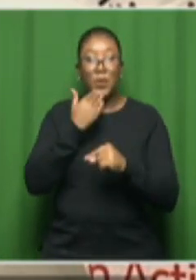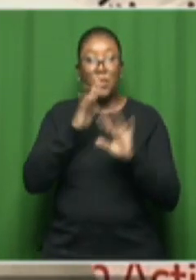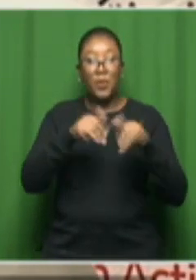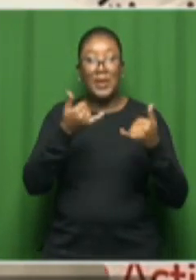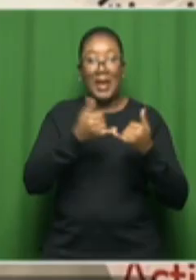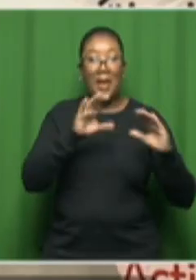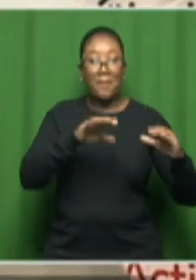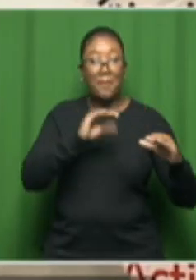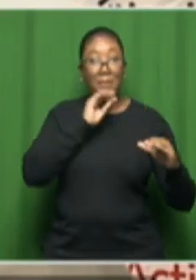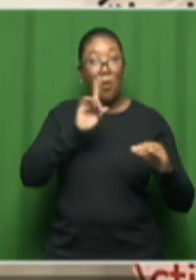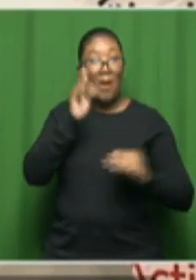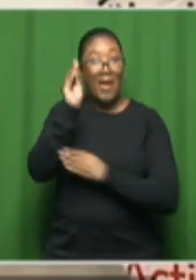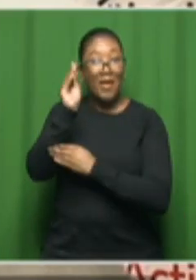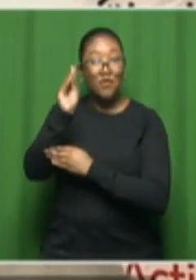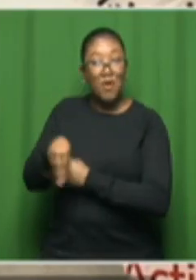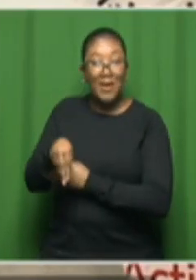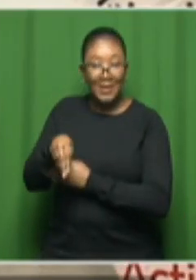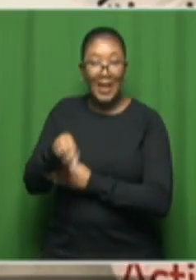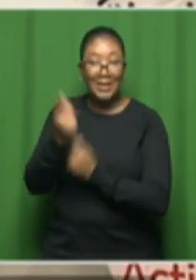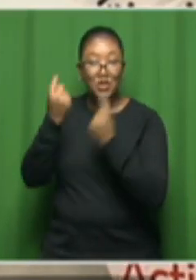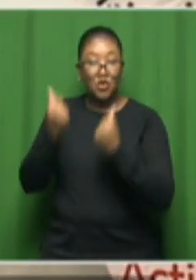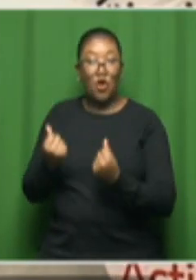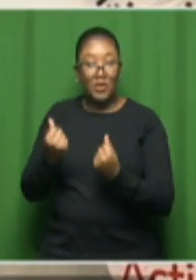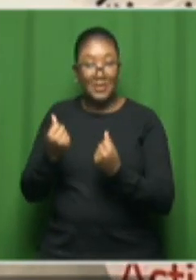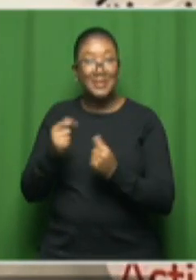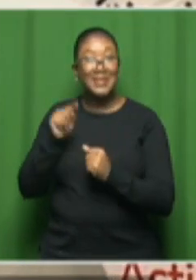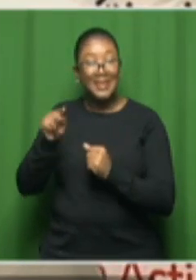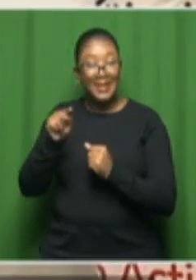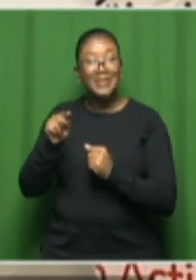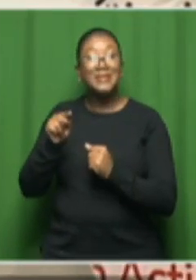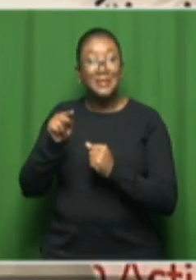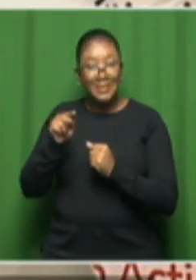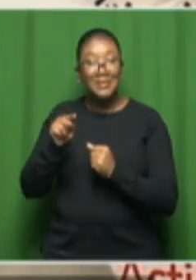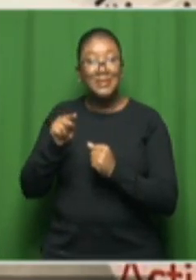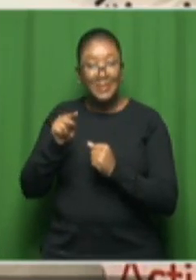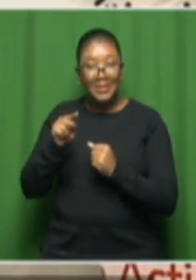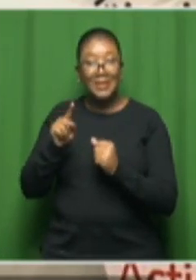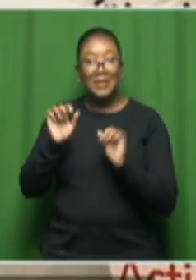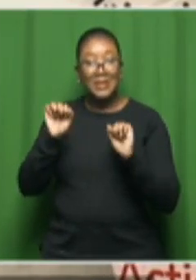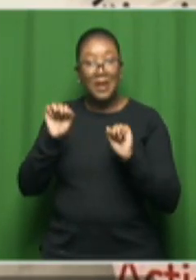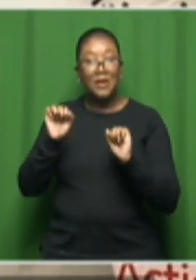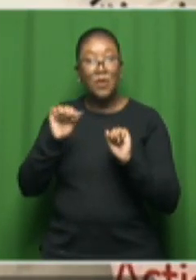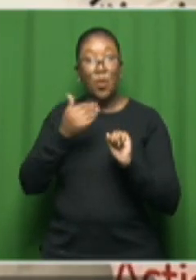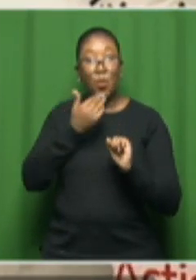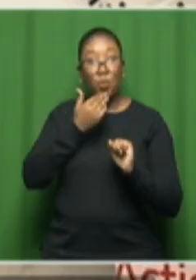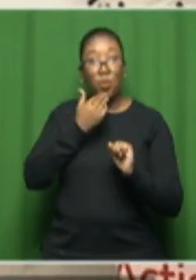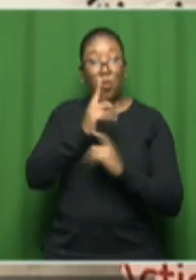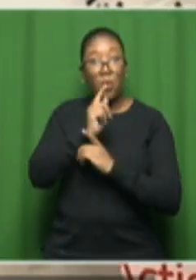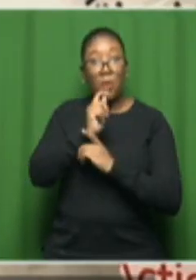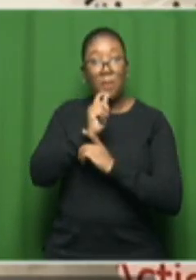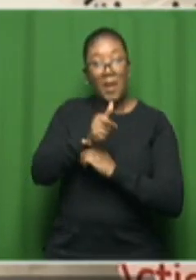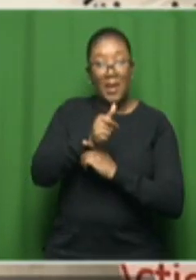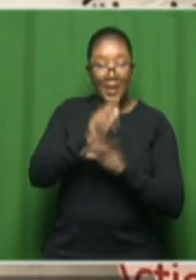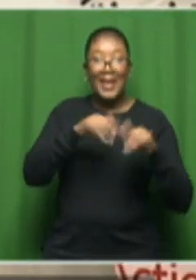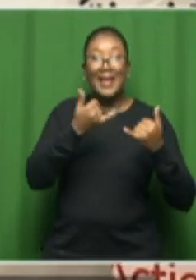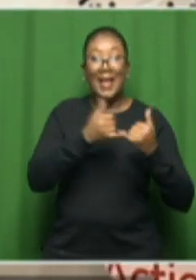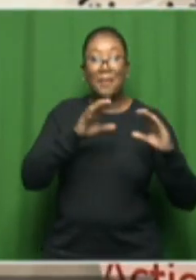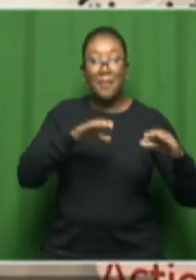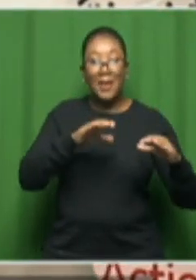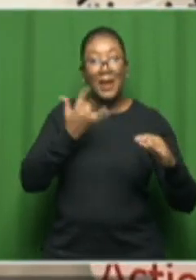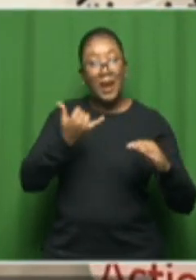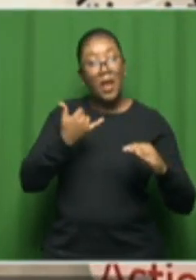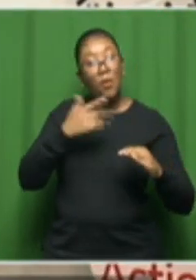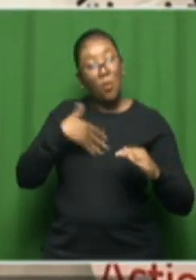cost, it's because it is a base, cost that actually is incurred and brought by the technology. Yeah. And we want motorists to